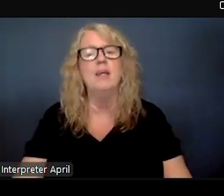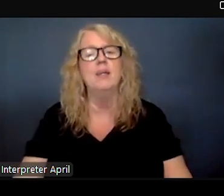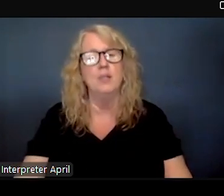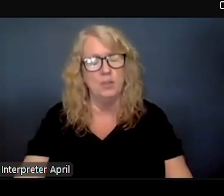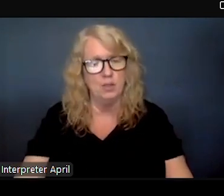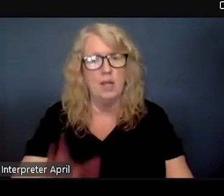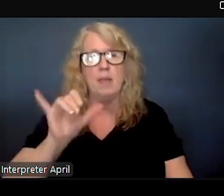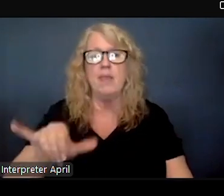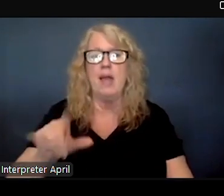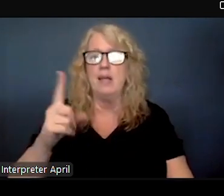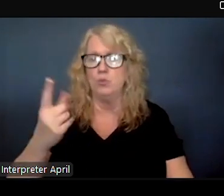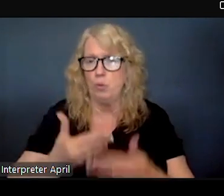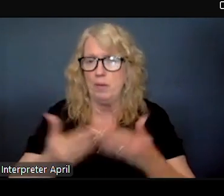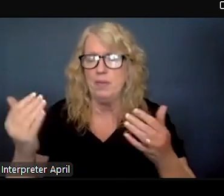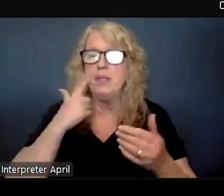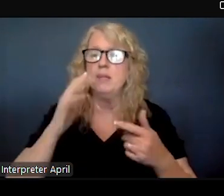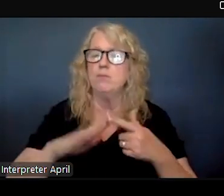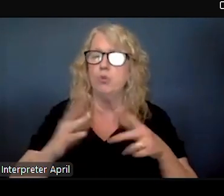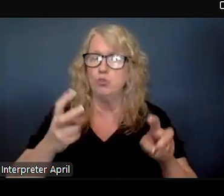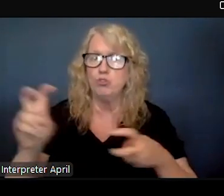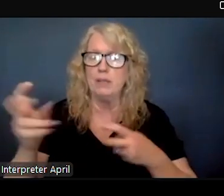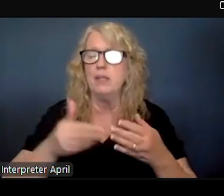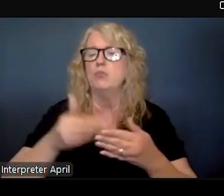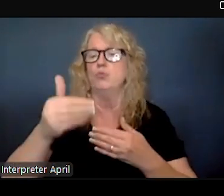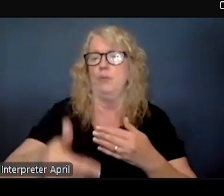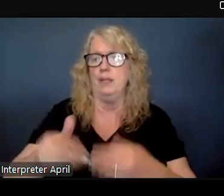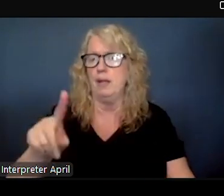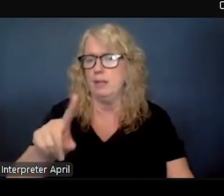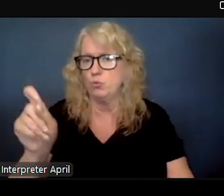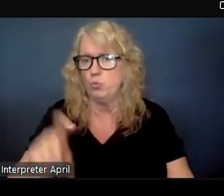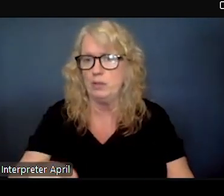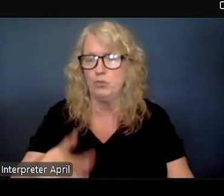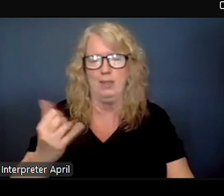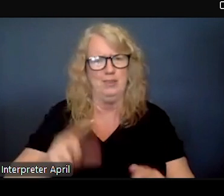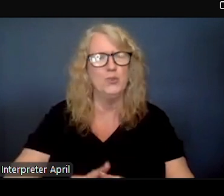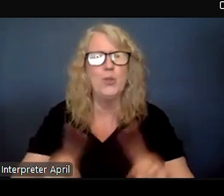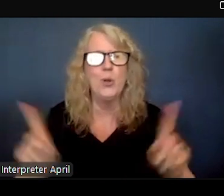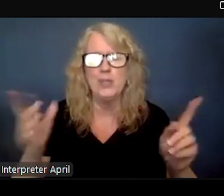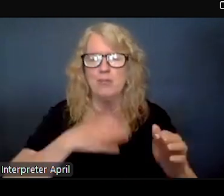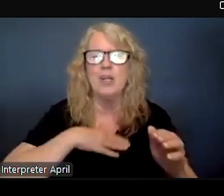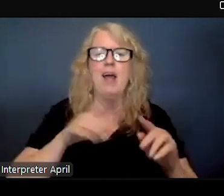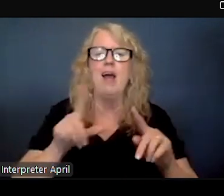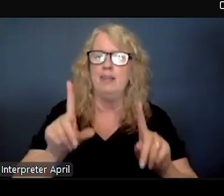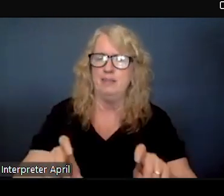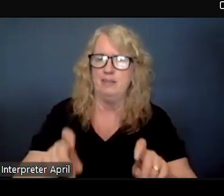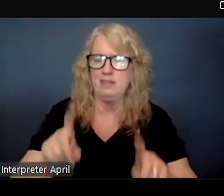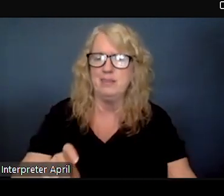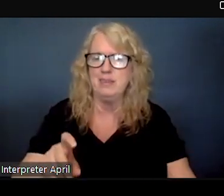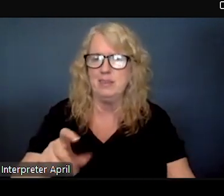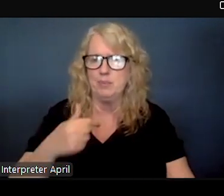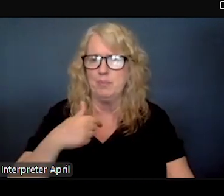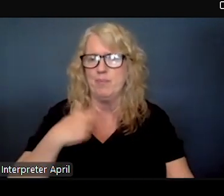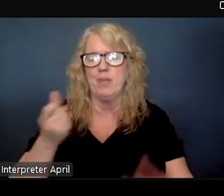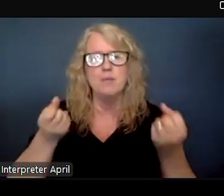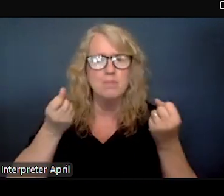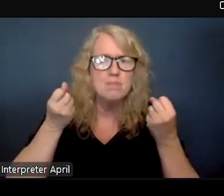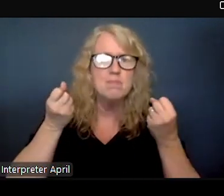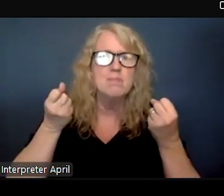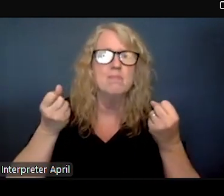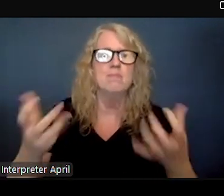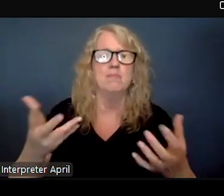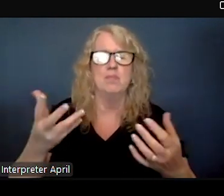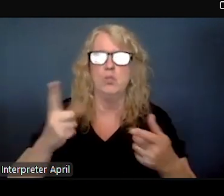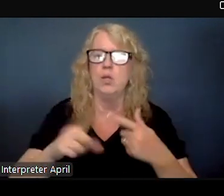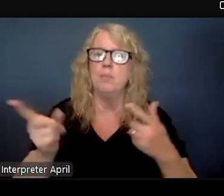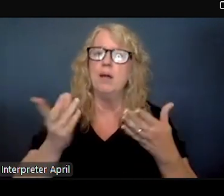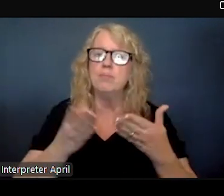one thing, transitioning to the next question, that was one thing that was so different. I tested out, many of the commonly